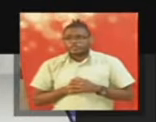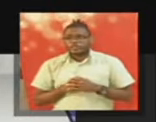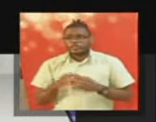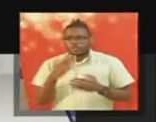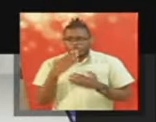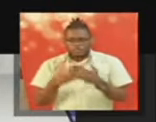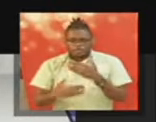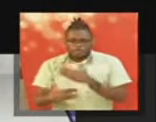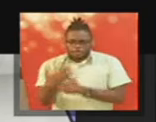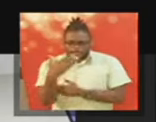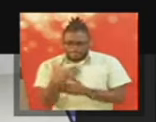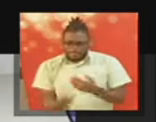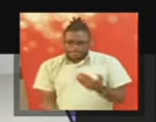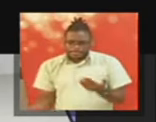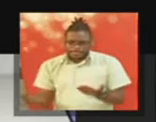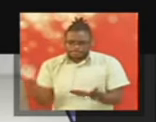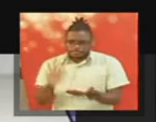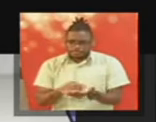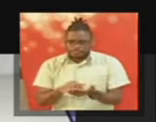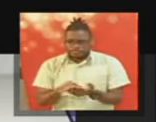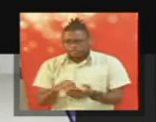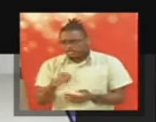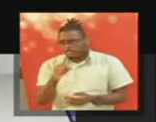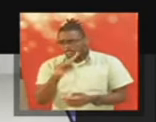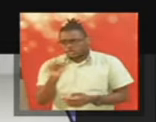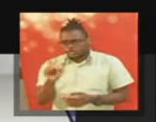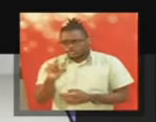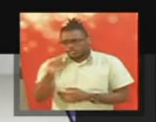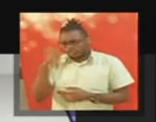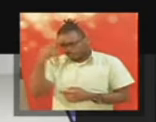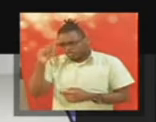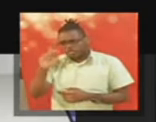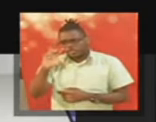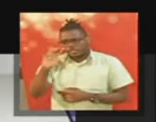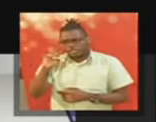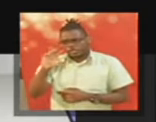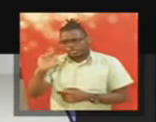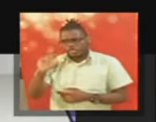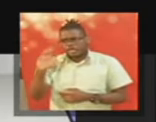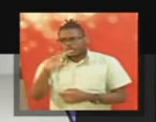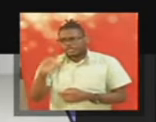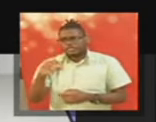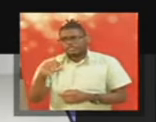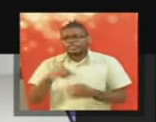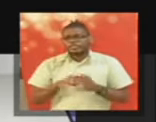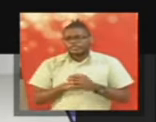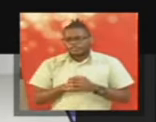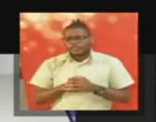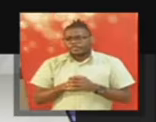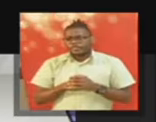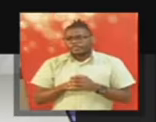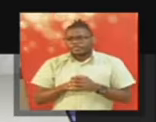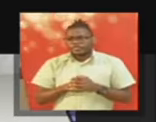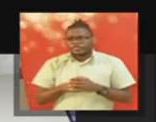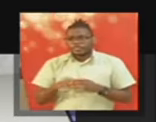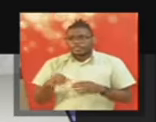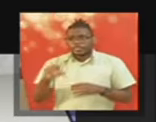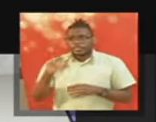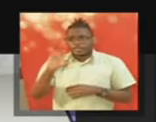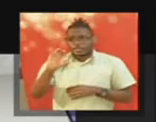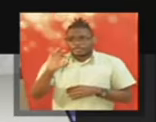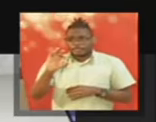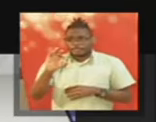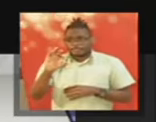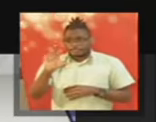panel. So my question is to CMO and Dr. Avery Hines. Okay. The flu season is almost upon us. Sure. And so Dr. Hines, in